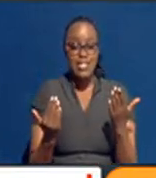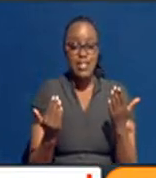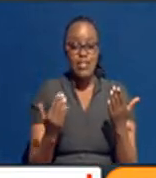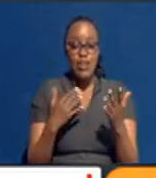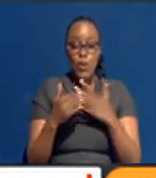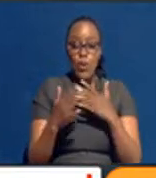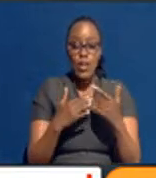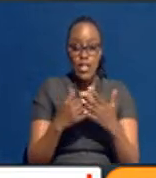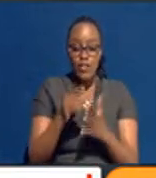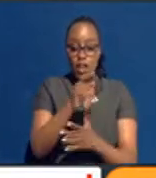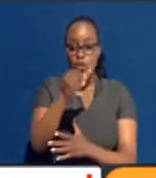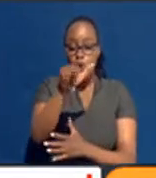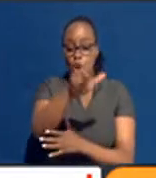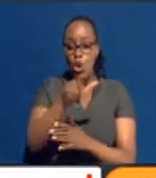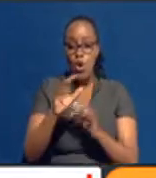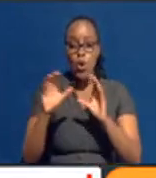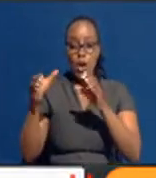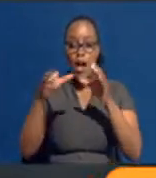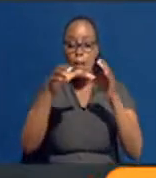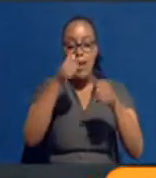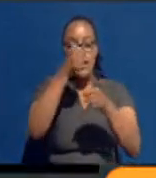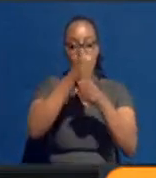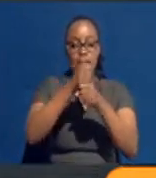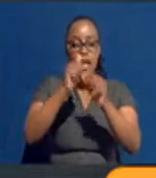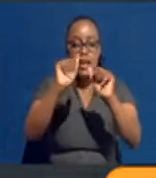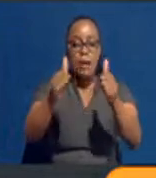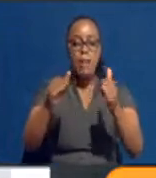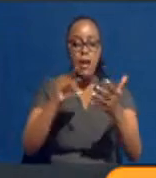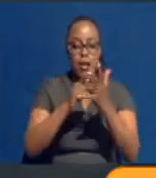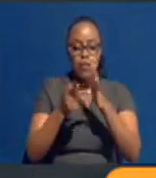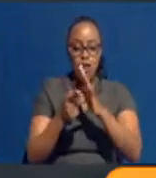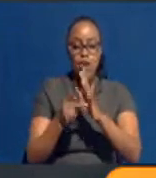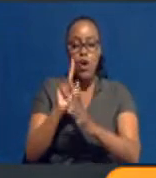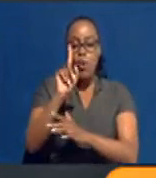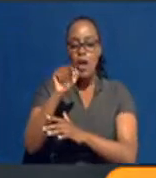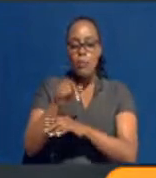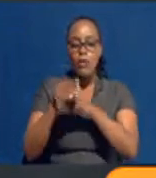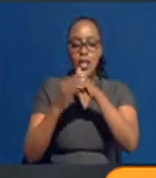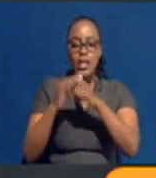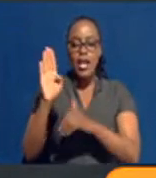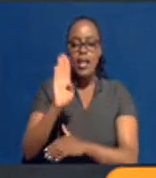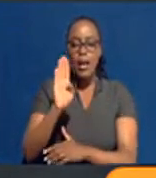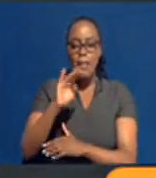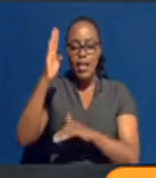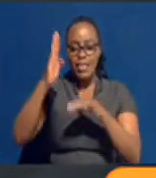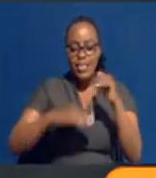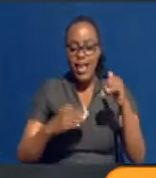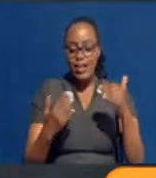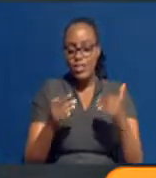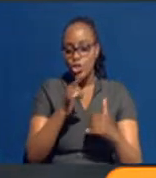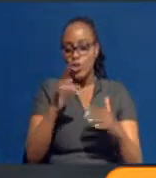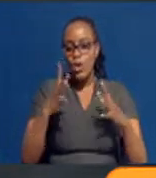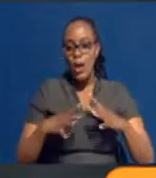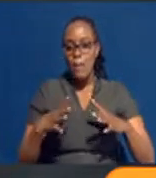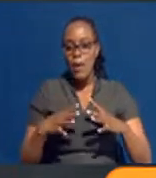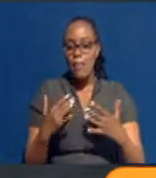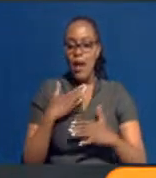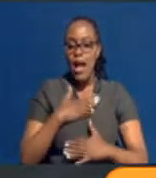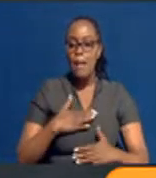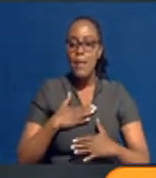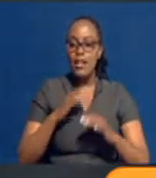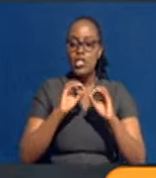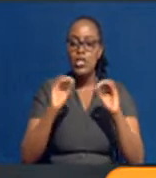what no local company had ever done, a project of 1.9 billion. So instead of being